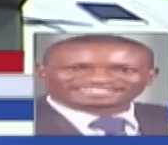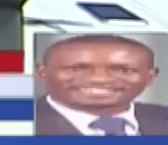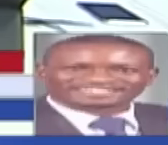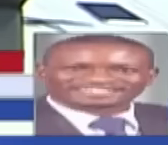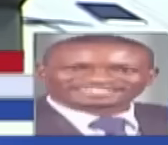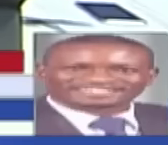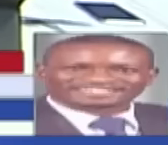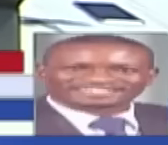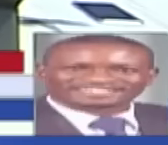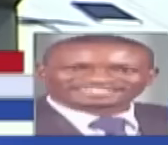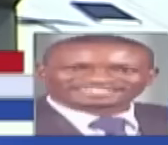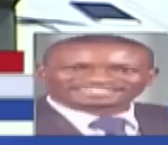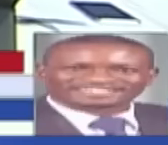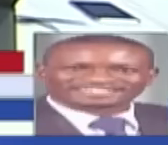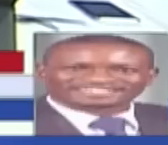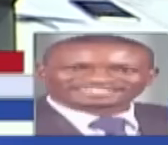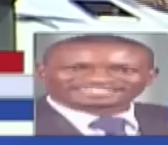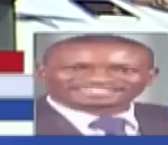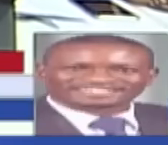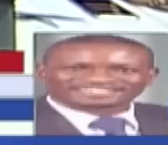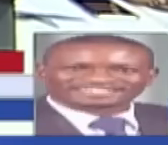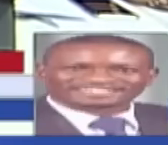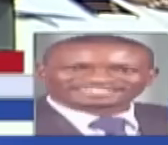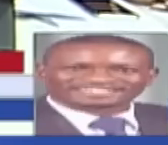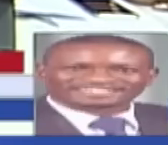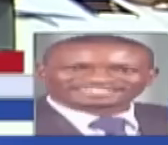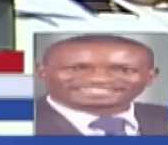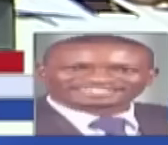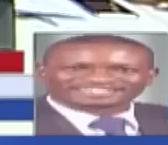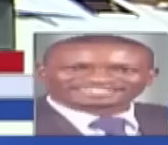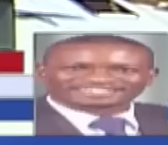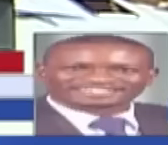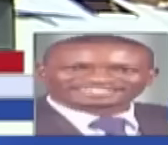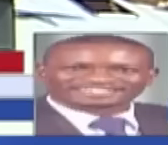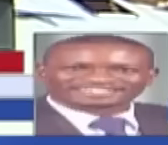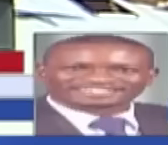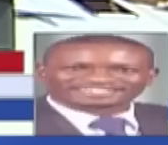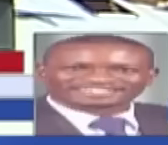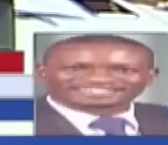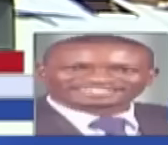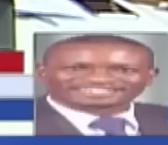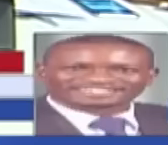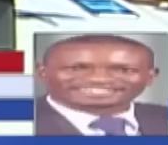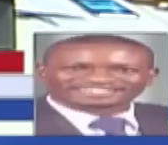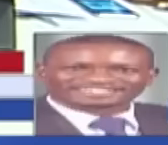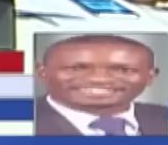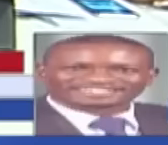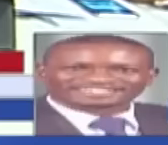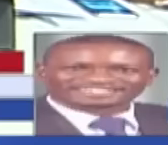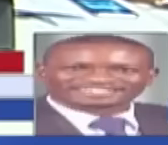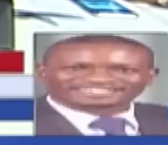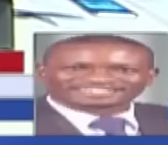It's good that you've given the substantive Secretary General an opportunity to also speak on this matter. Uh-huh. It is quite interesting